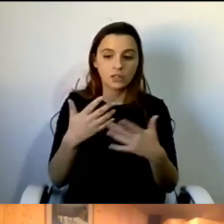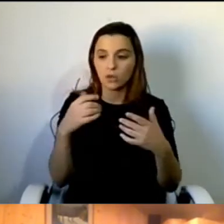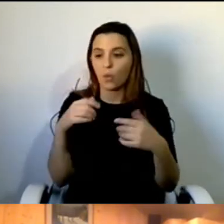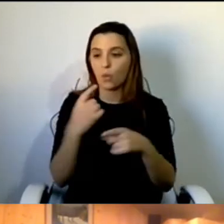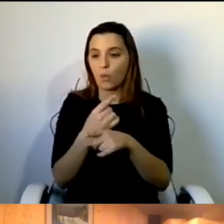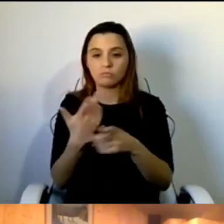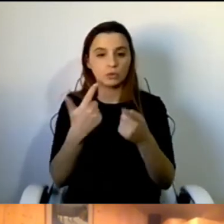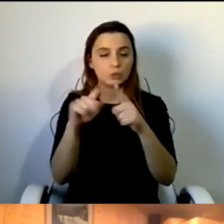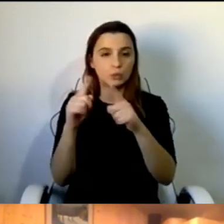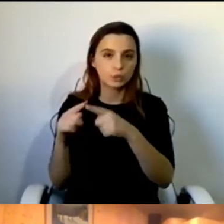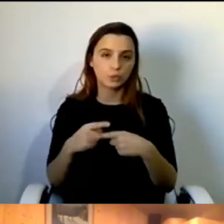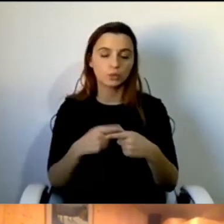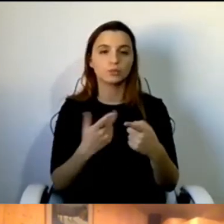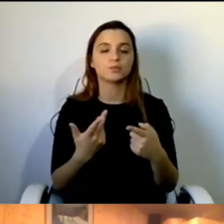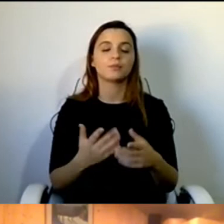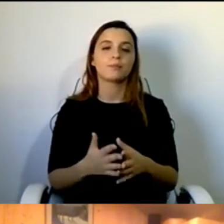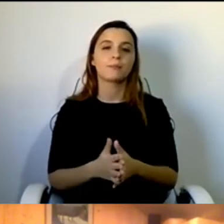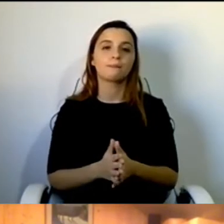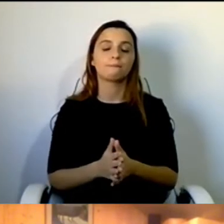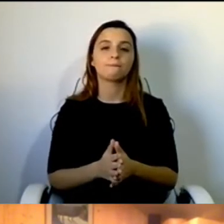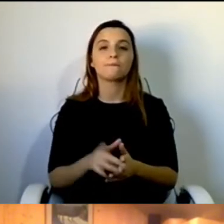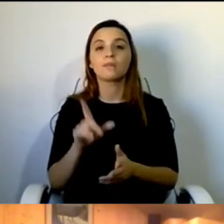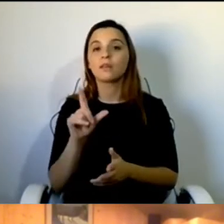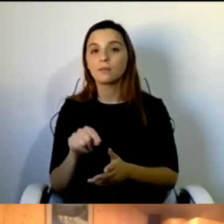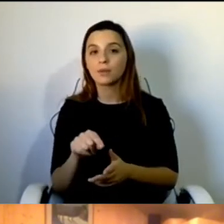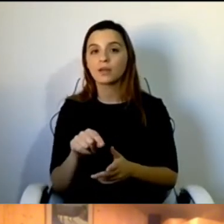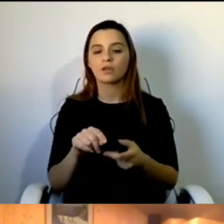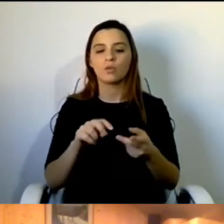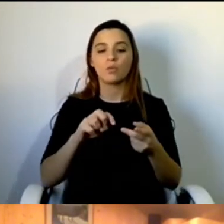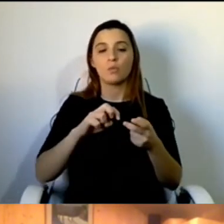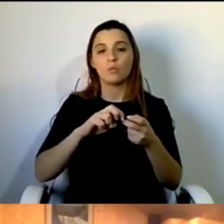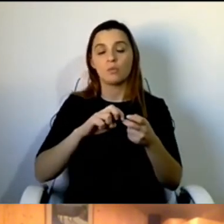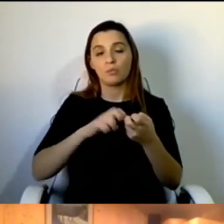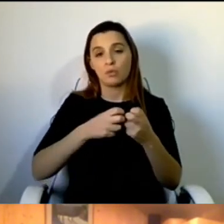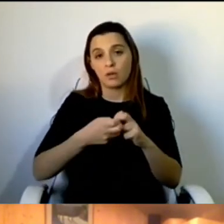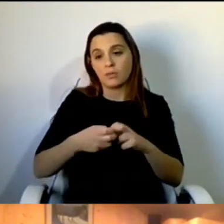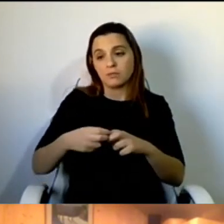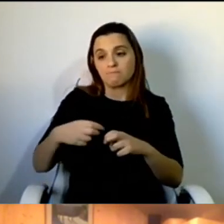extensive problems in everyday life and need for help with other services.